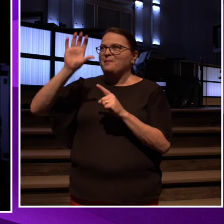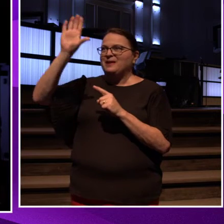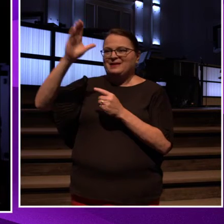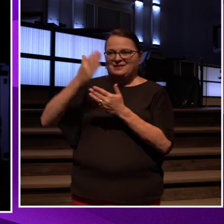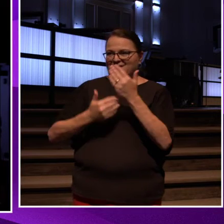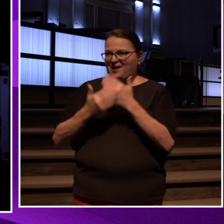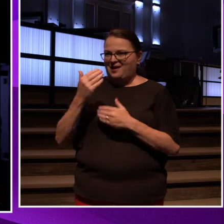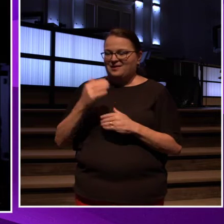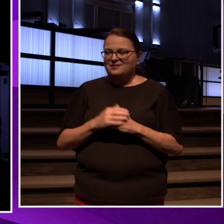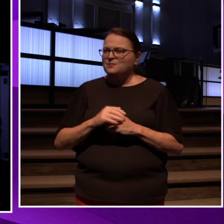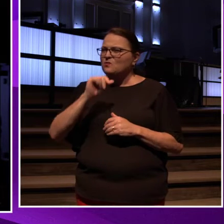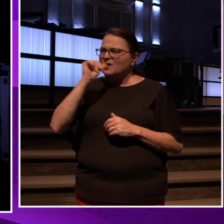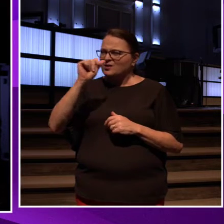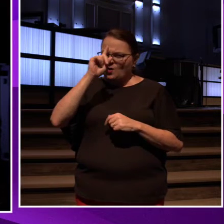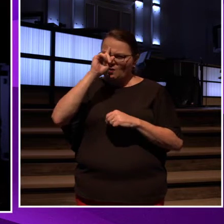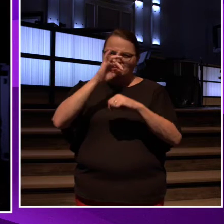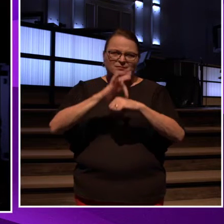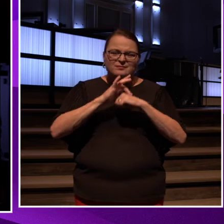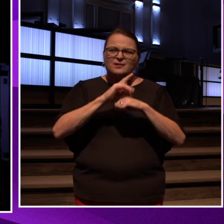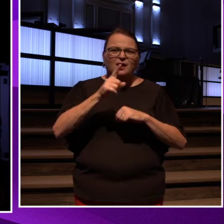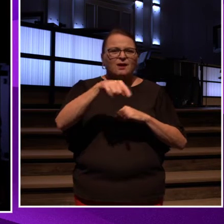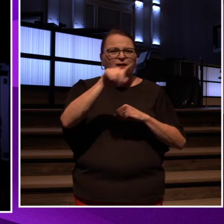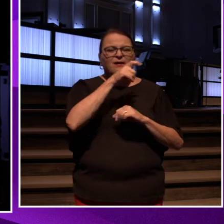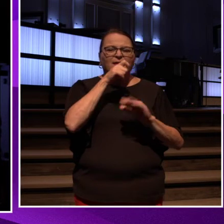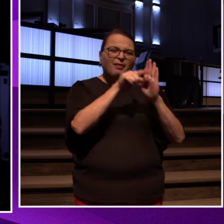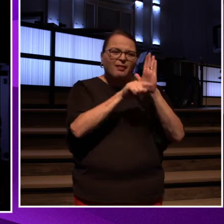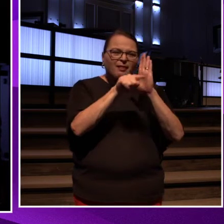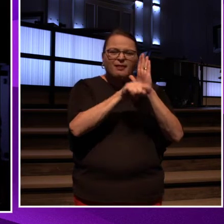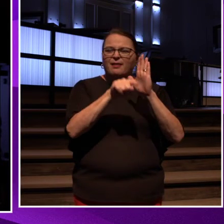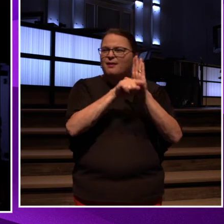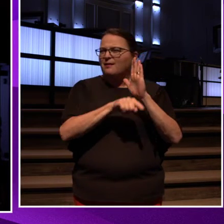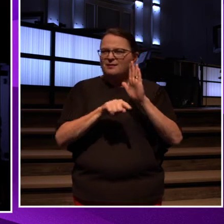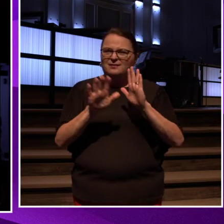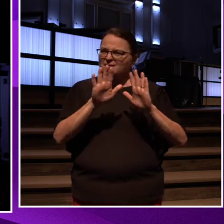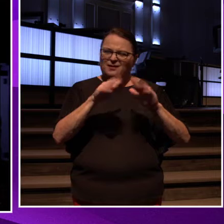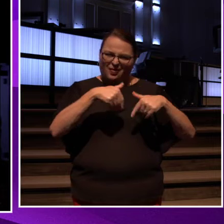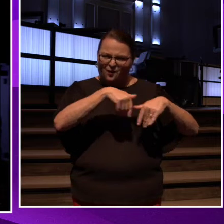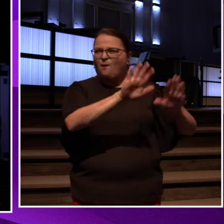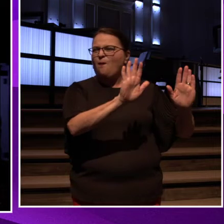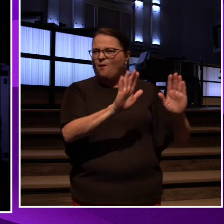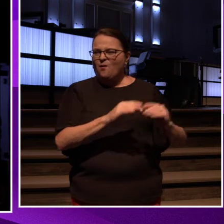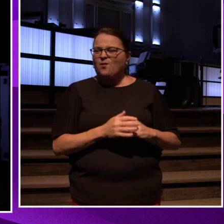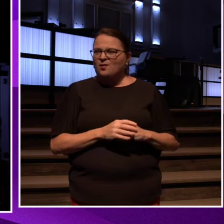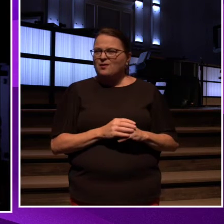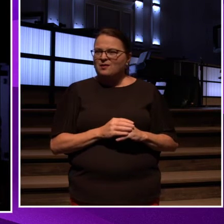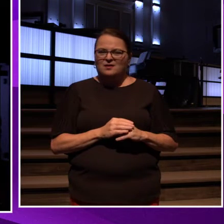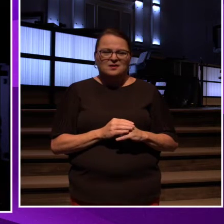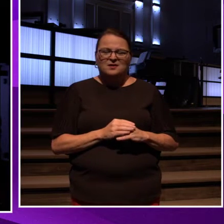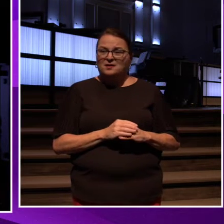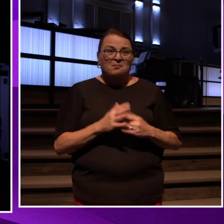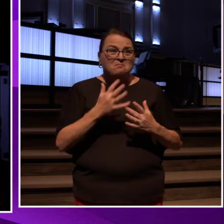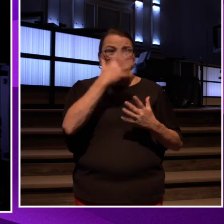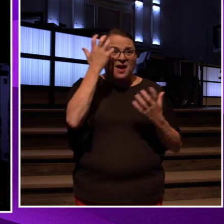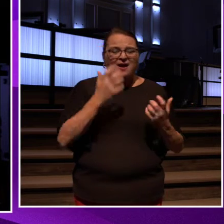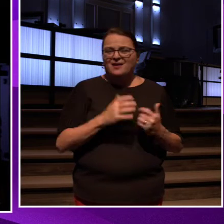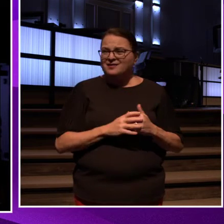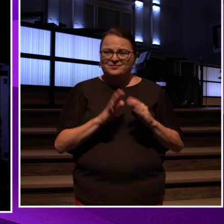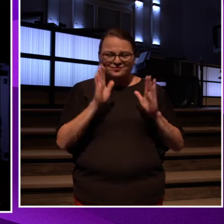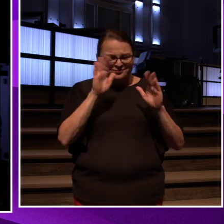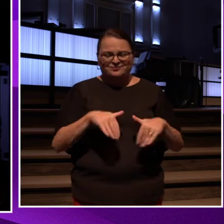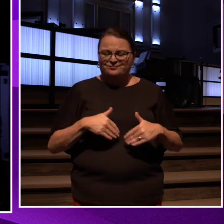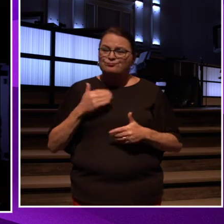be asphyxiating on the naysayers, the people who are negative. Let them go. Don't even get mad about it. Just keep